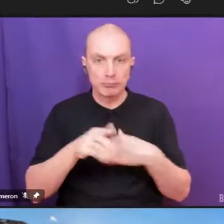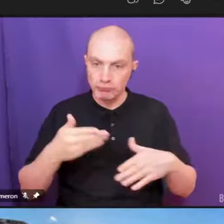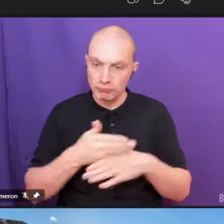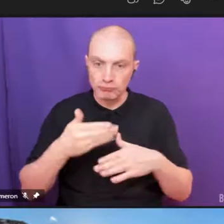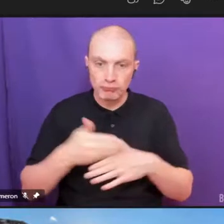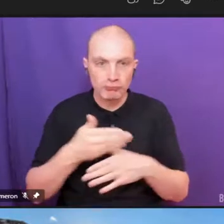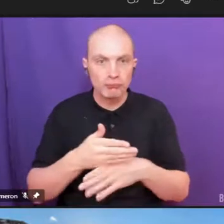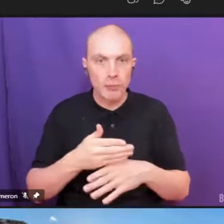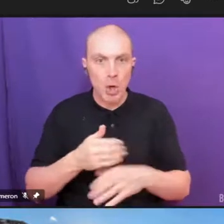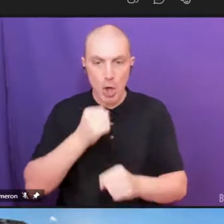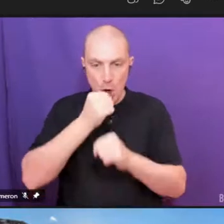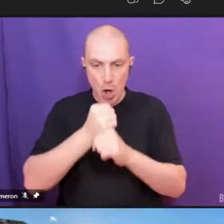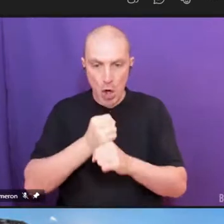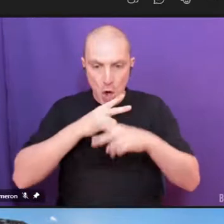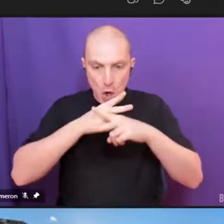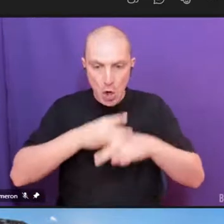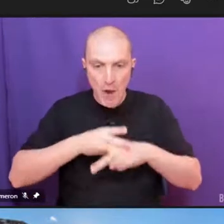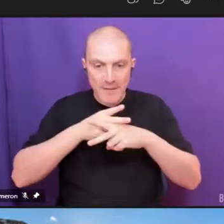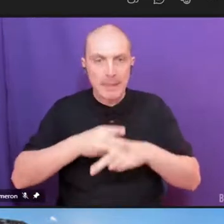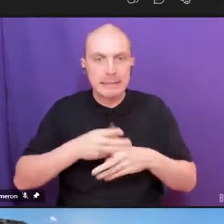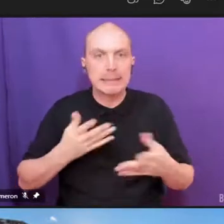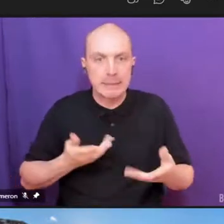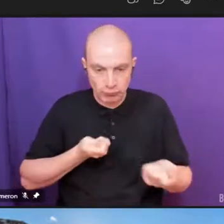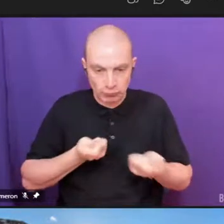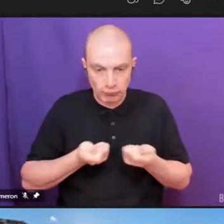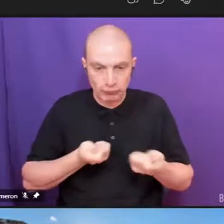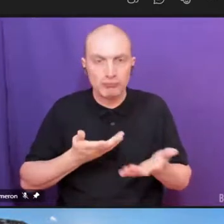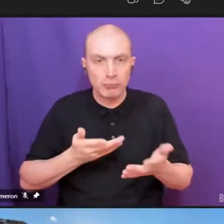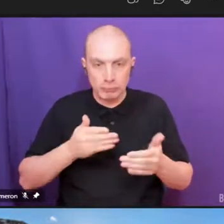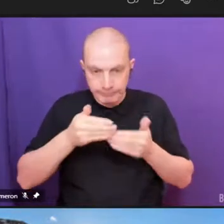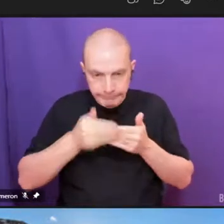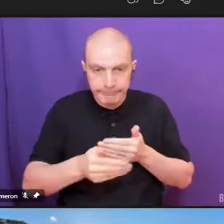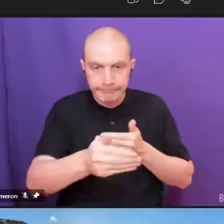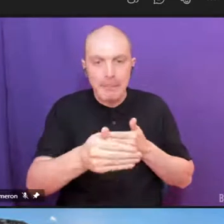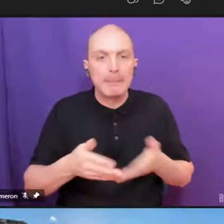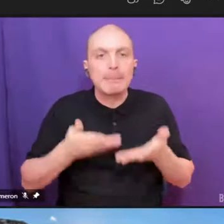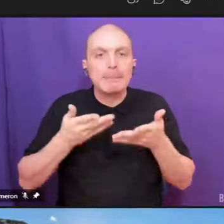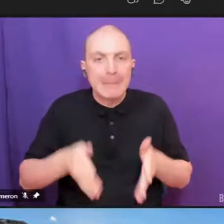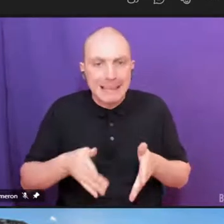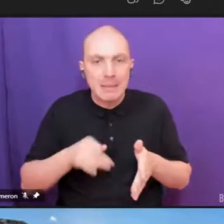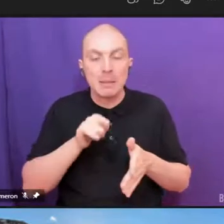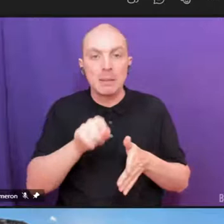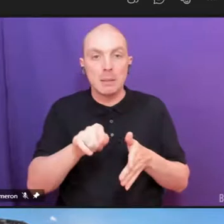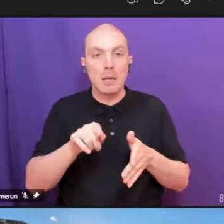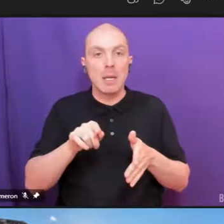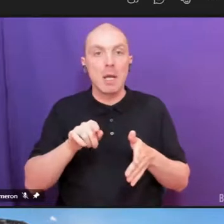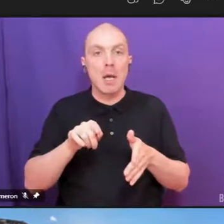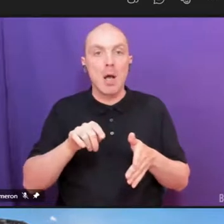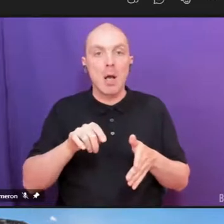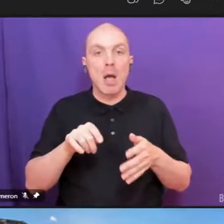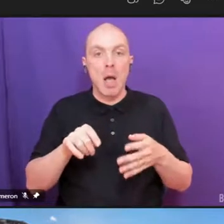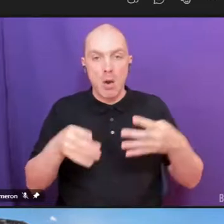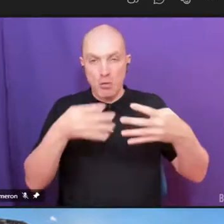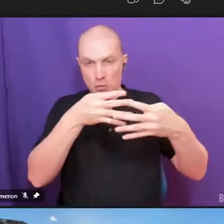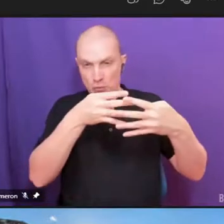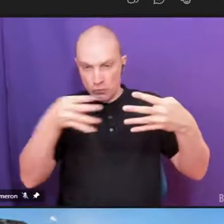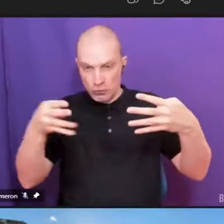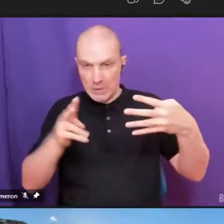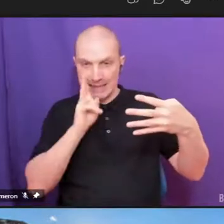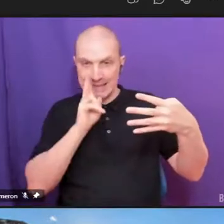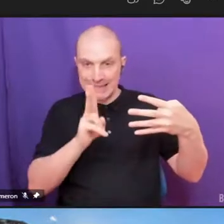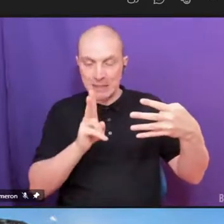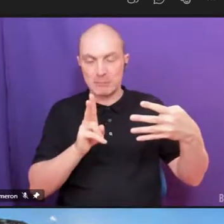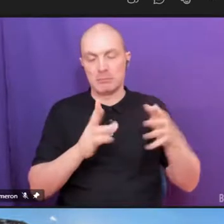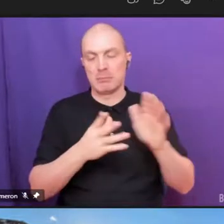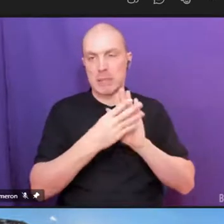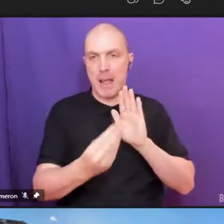maintained throughout. And in the body of the report, members will see we've also highlighted a couple areas of good practice just